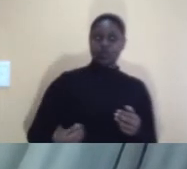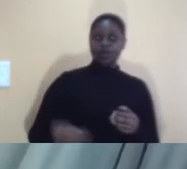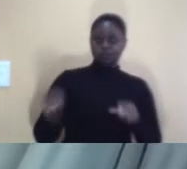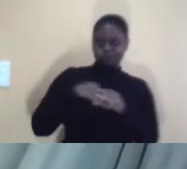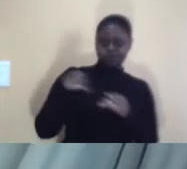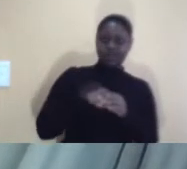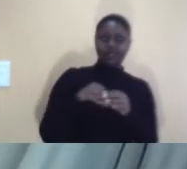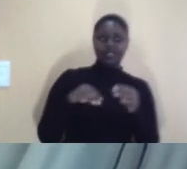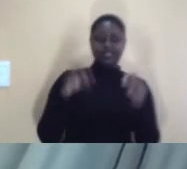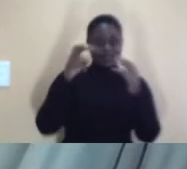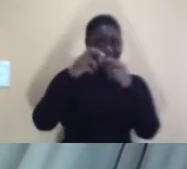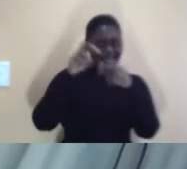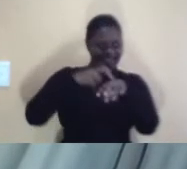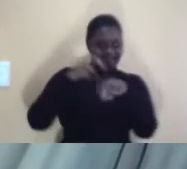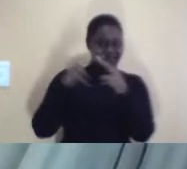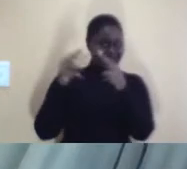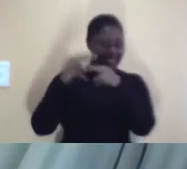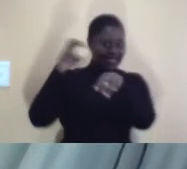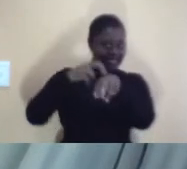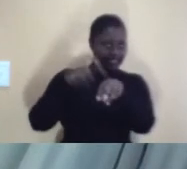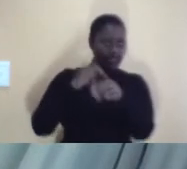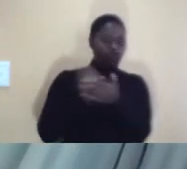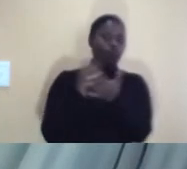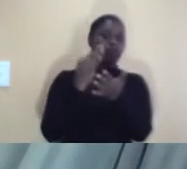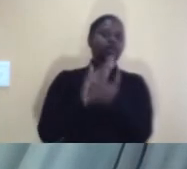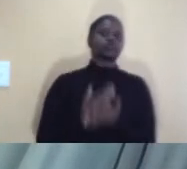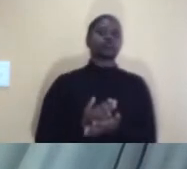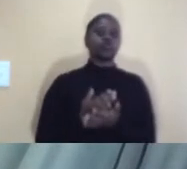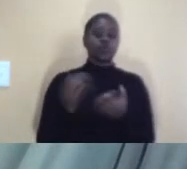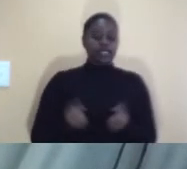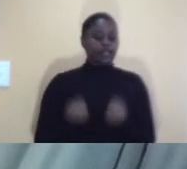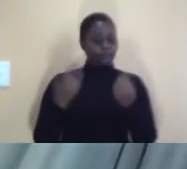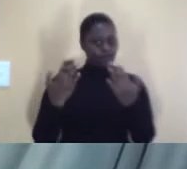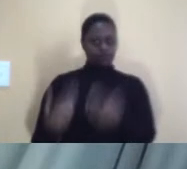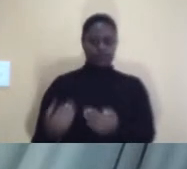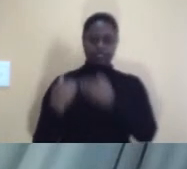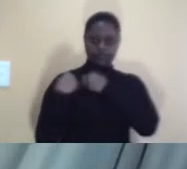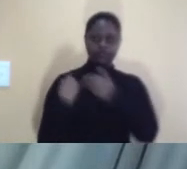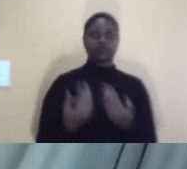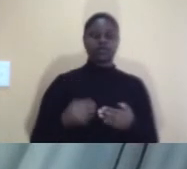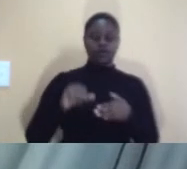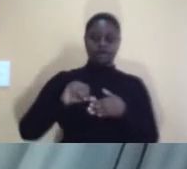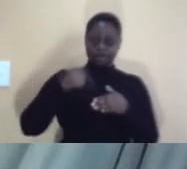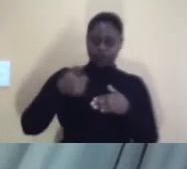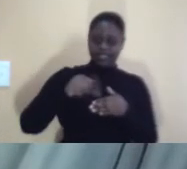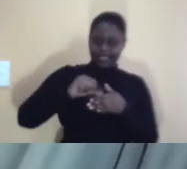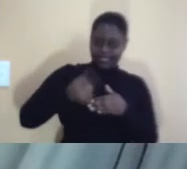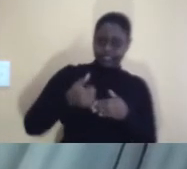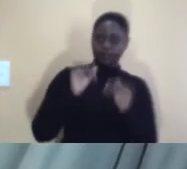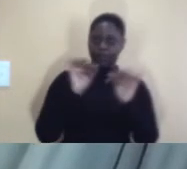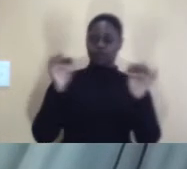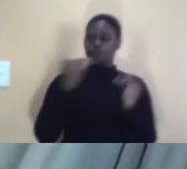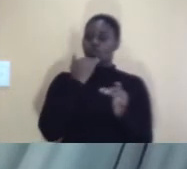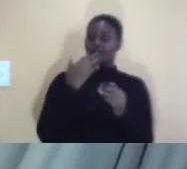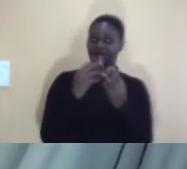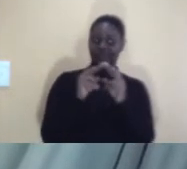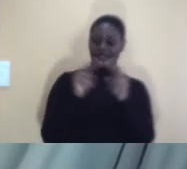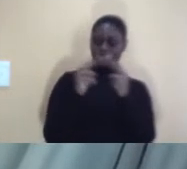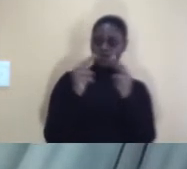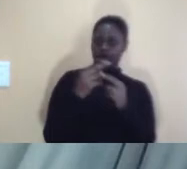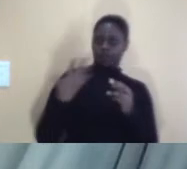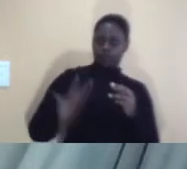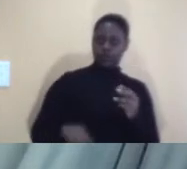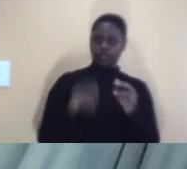intervention measures should ensure that they provide safety net for the poor. Having said that,